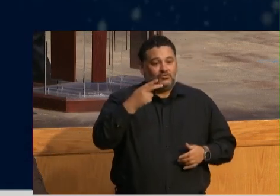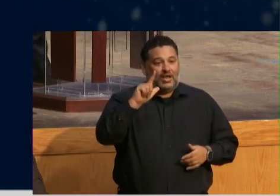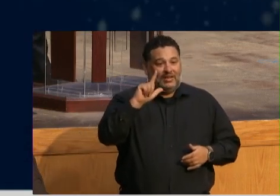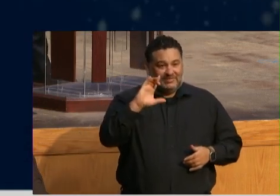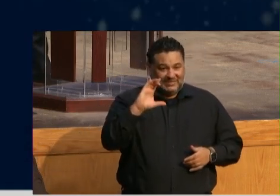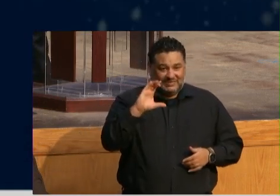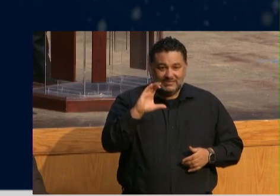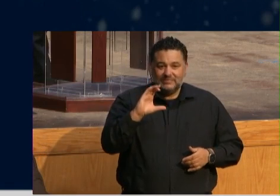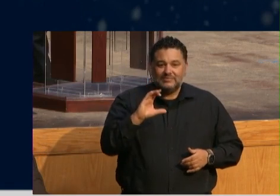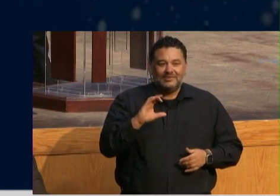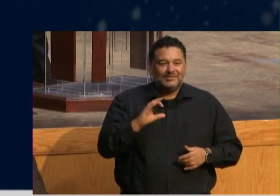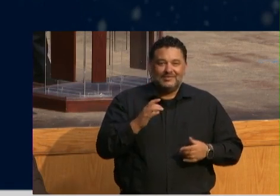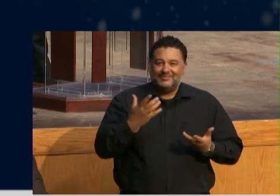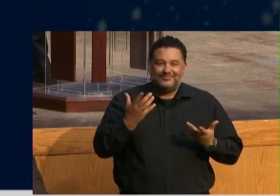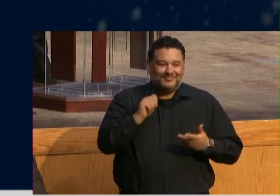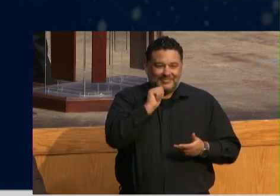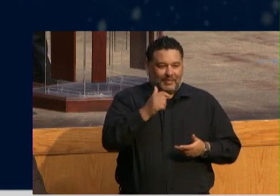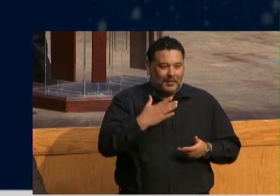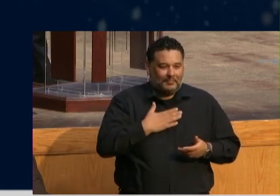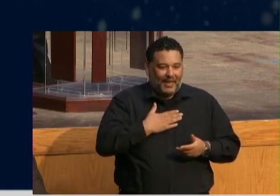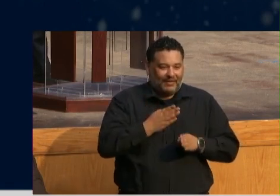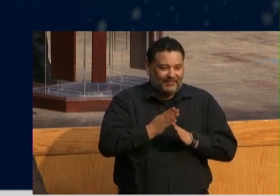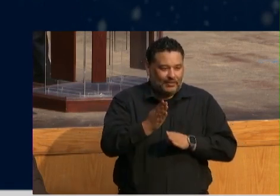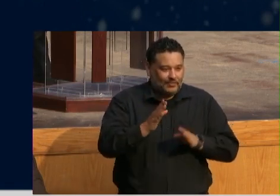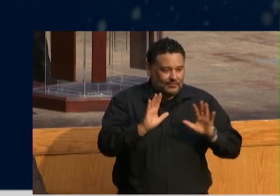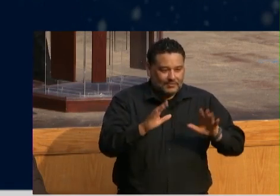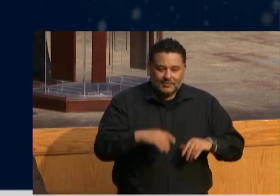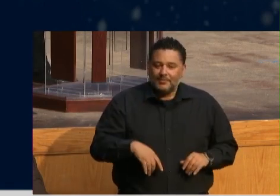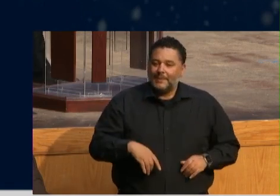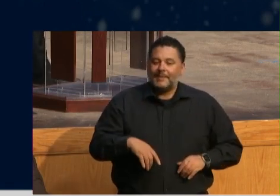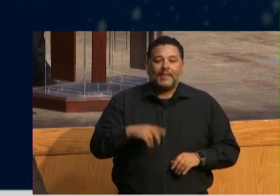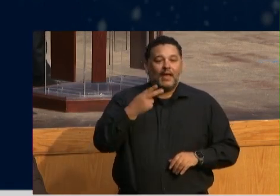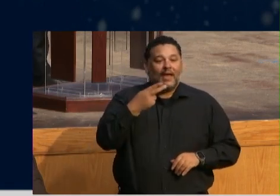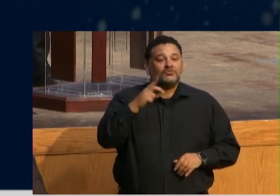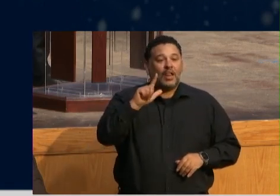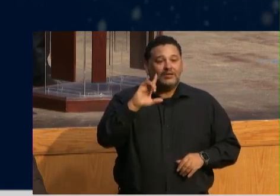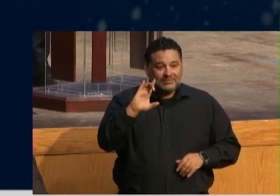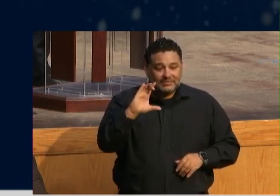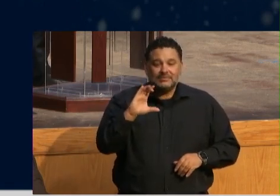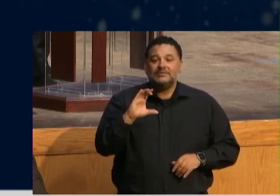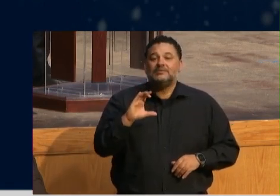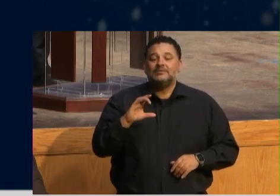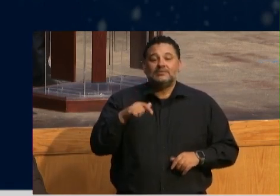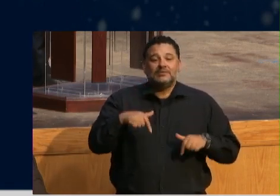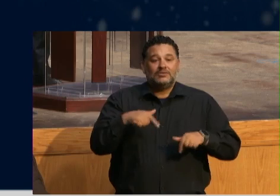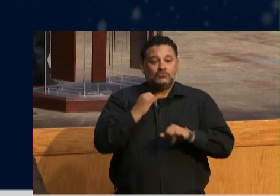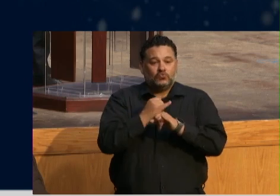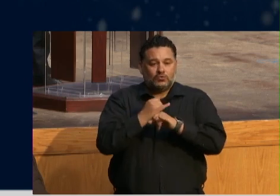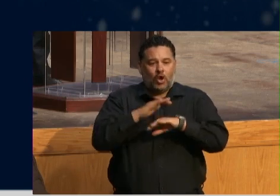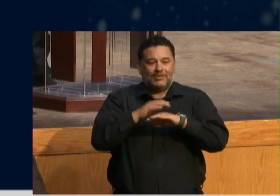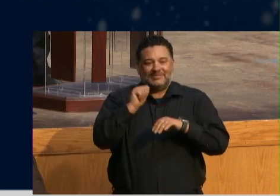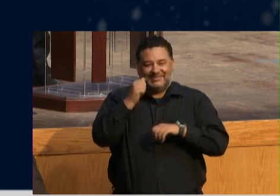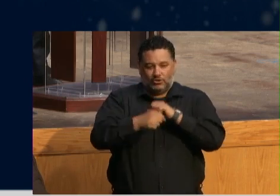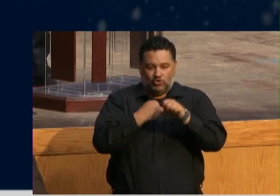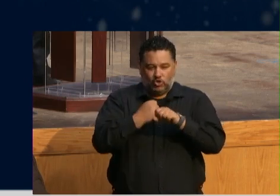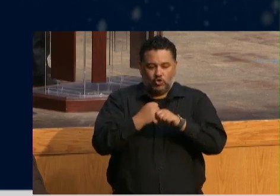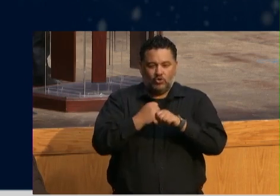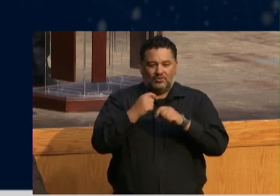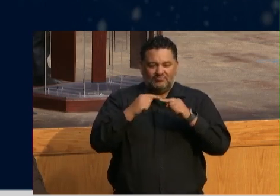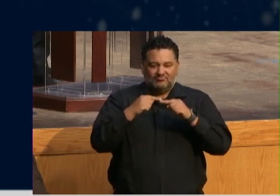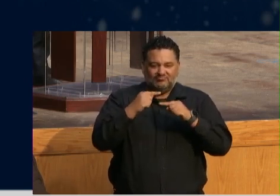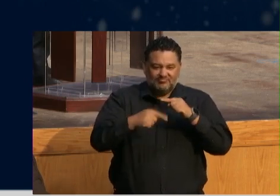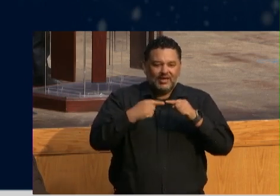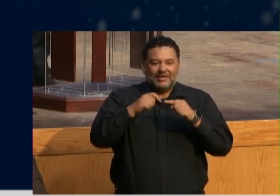not my field. So, HLC, we are on, as an institution, a 10-year accreditation cycle. We